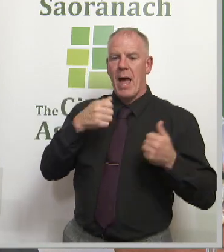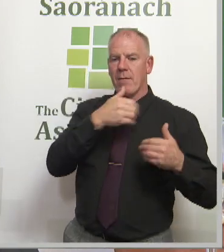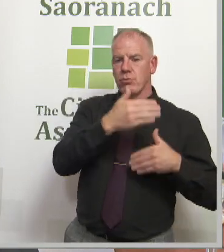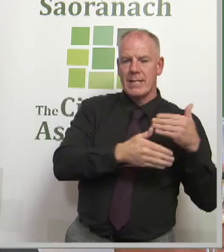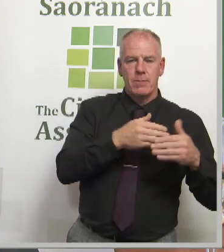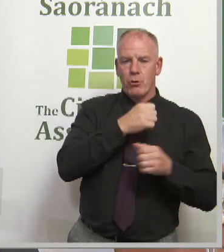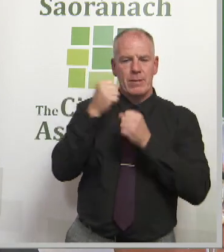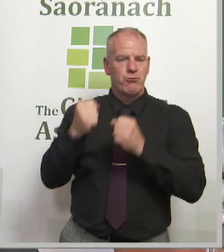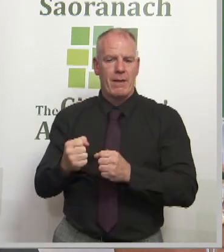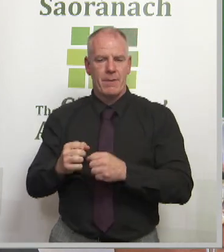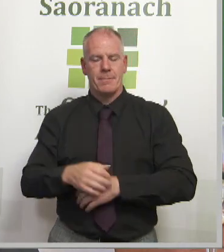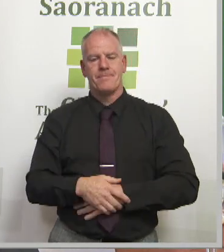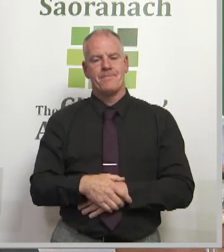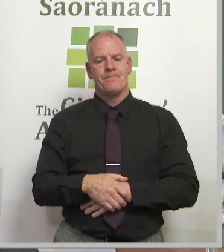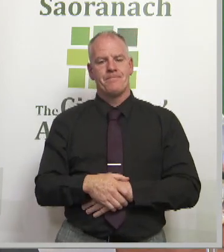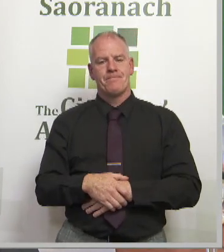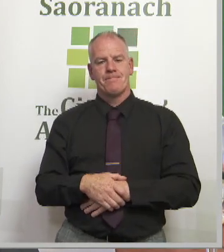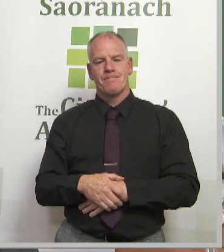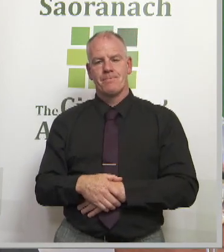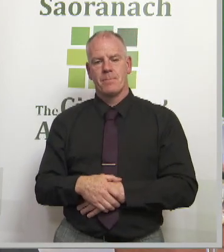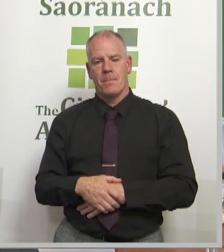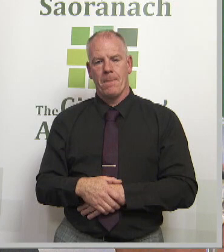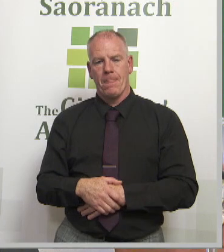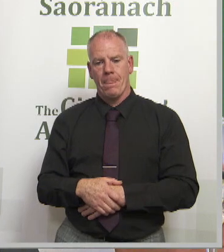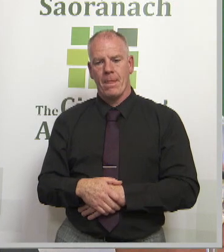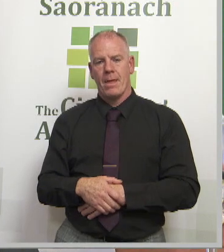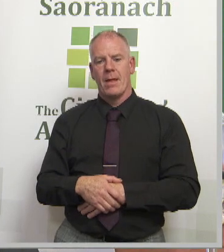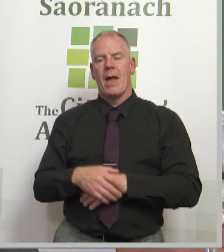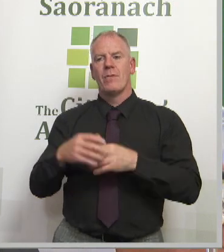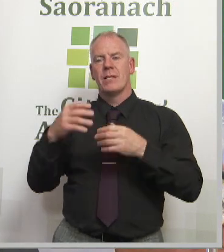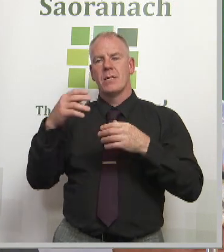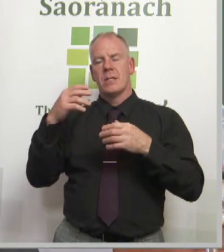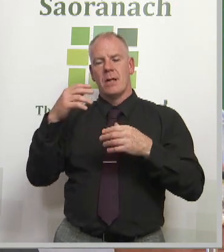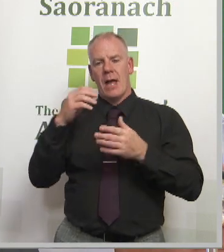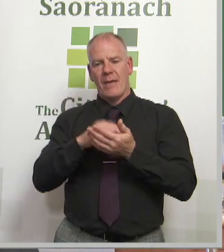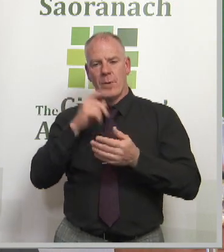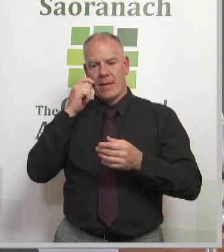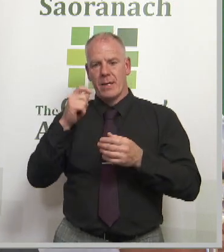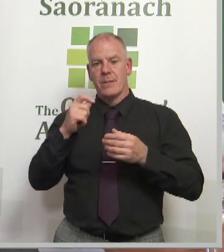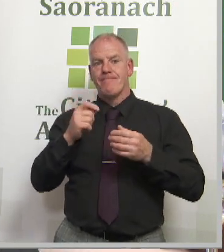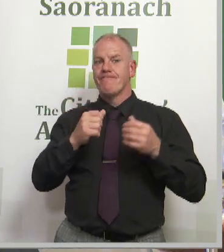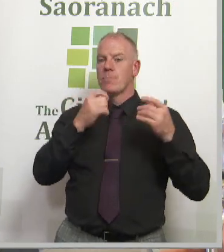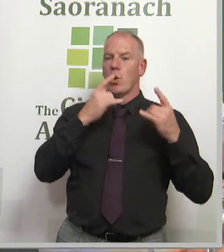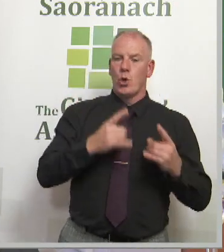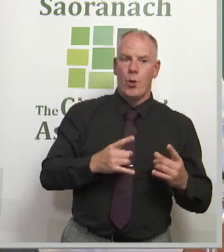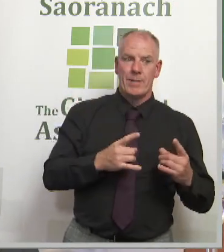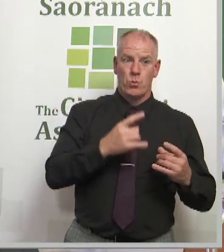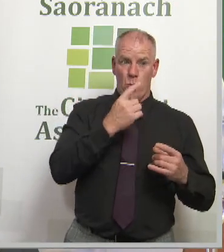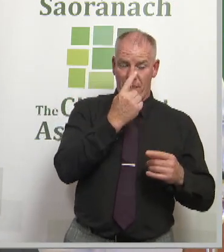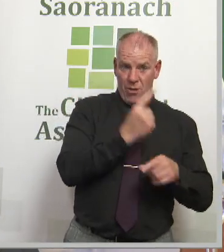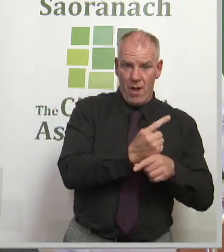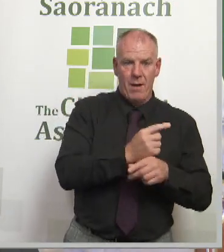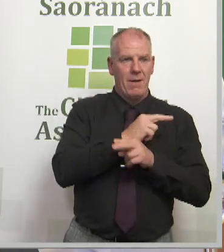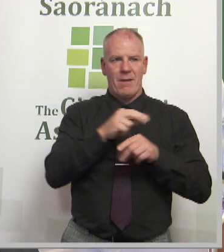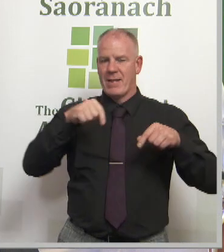substantive. So that's if we're saying about equating, just bear in mind the substantive ones for humans don't exist in Ireland